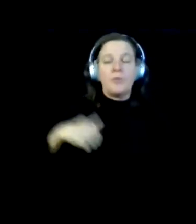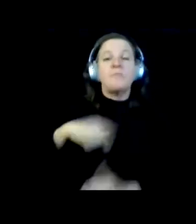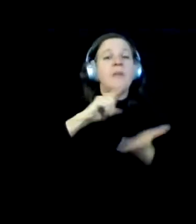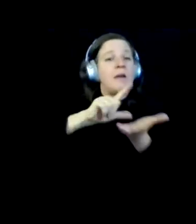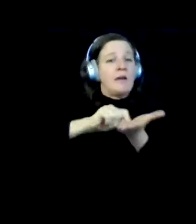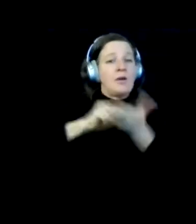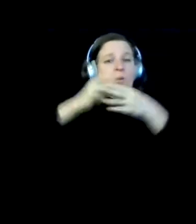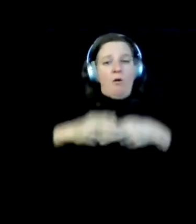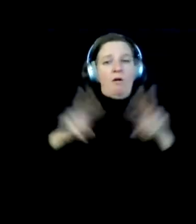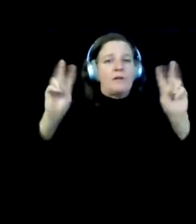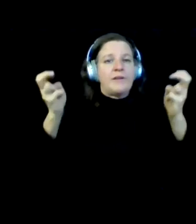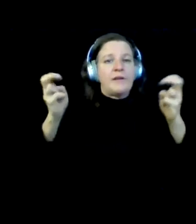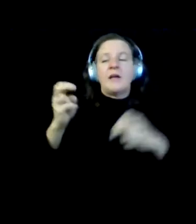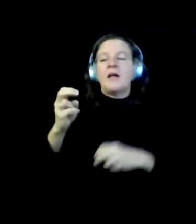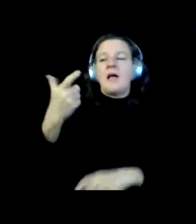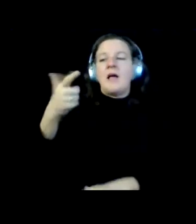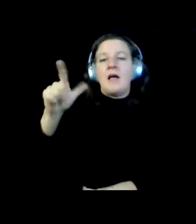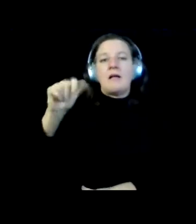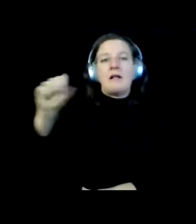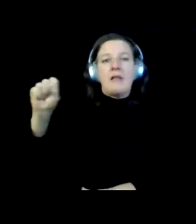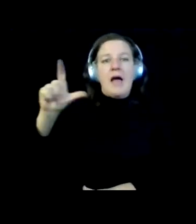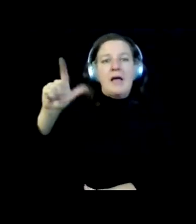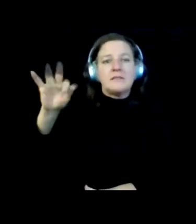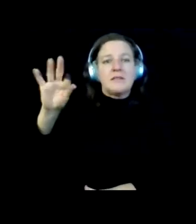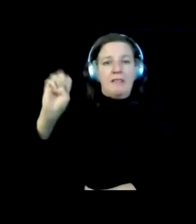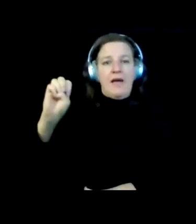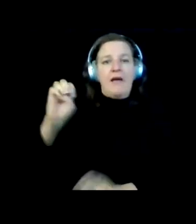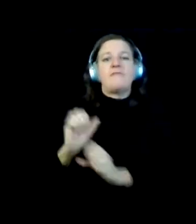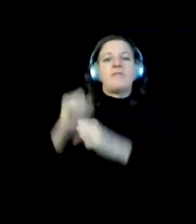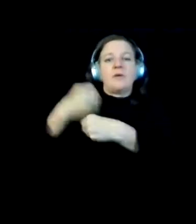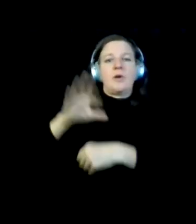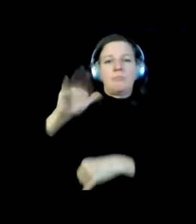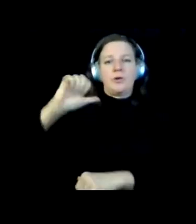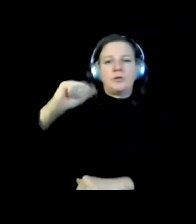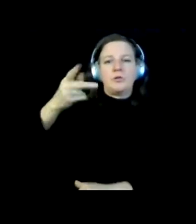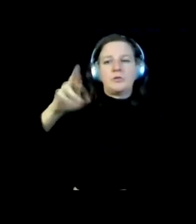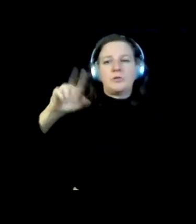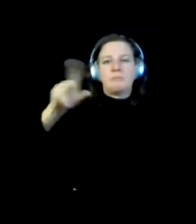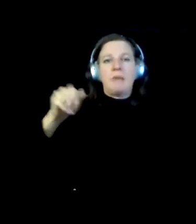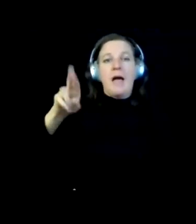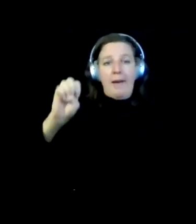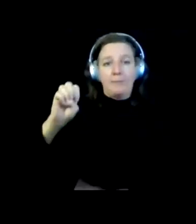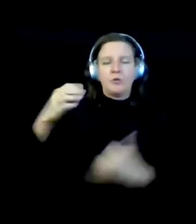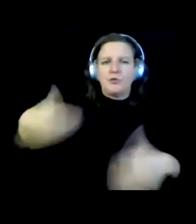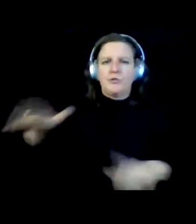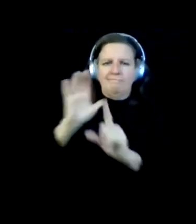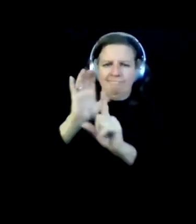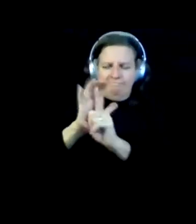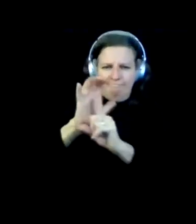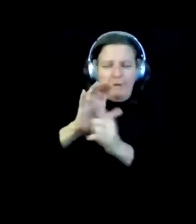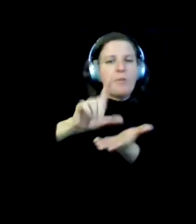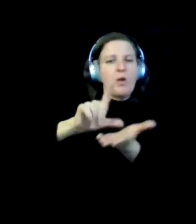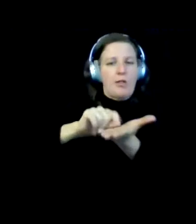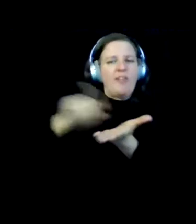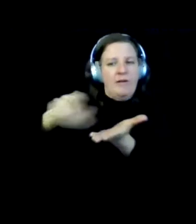Life produced by Aperture, and it is an incredibly popular publication, but you can buy it at